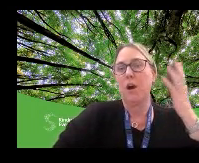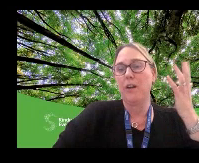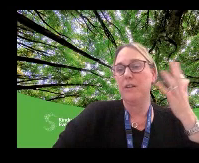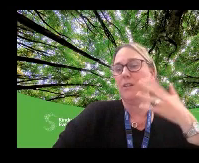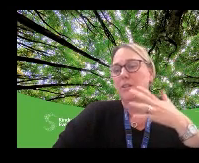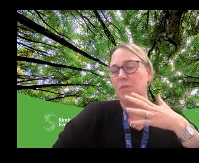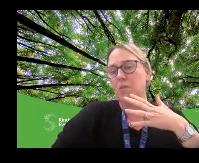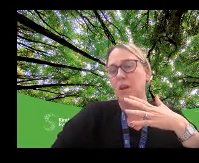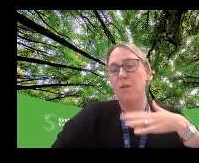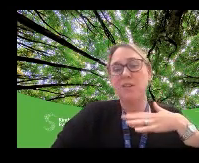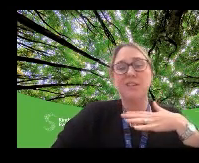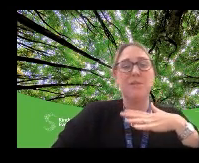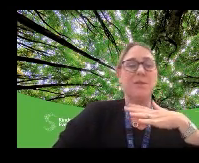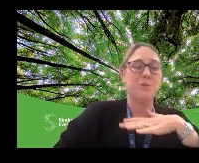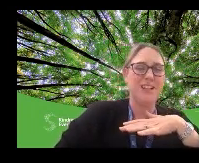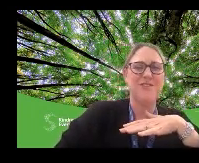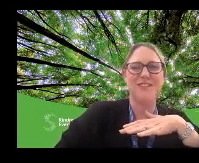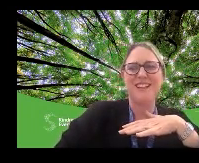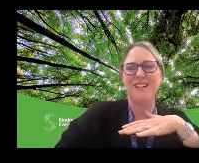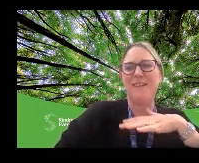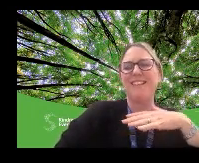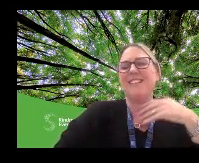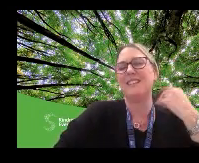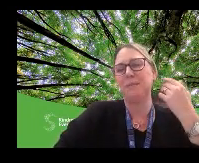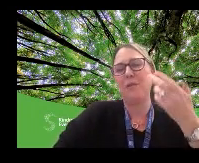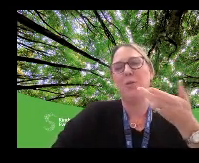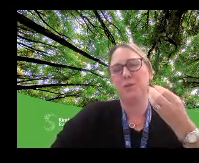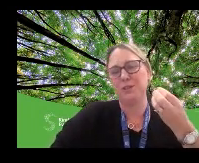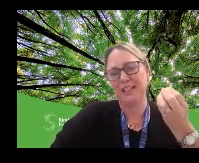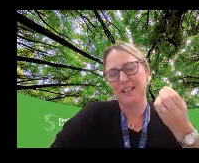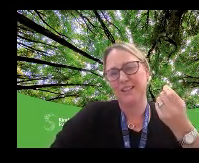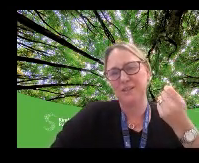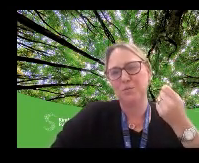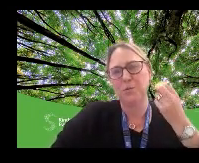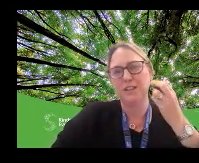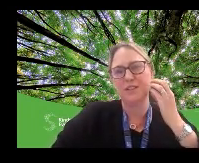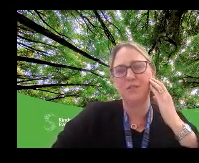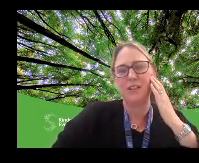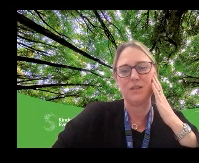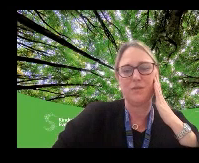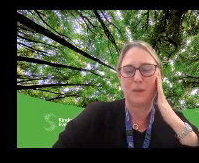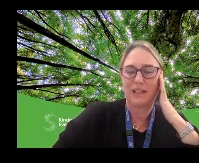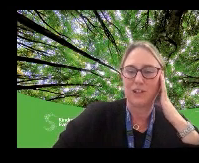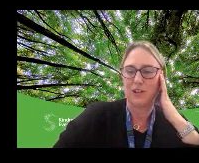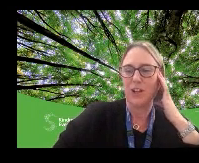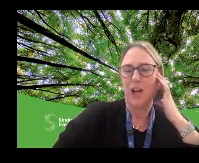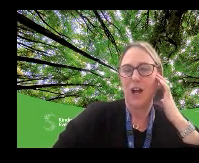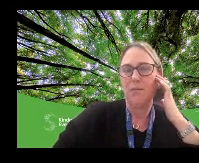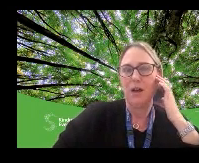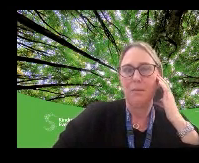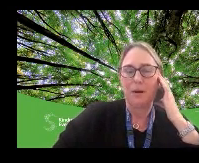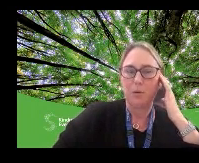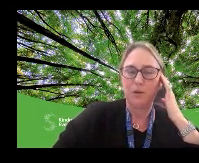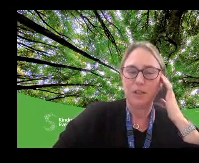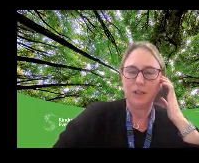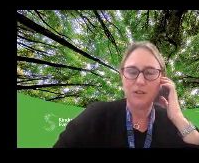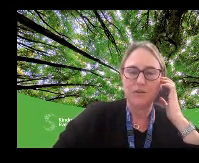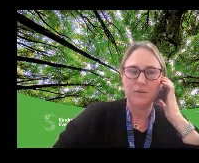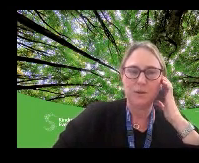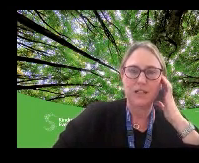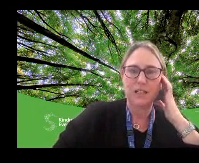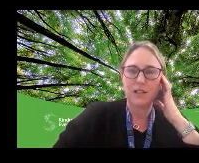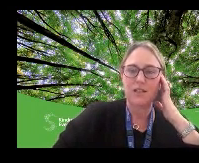And some of them are heightened and some of them are lowered and some of them change on a daily basis. It's about what you're seeing that's important. It's the rich information about